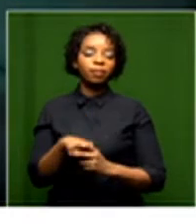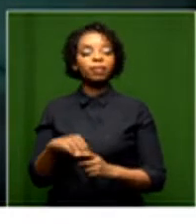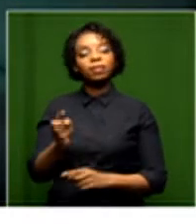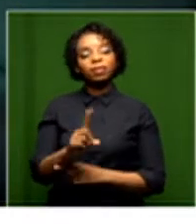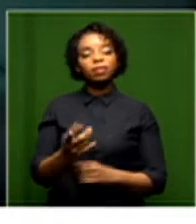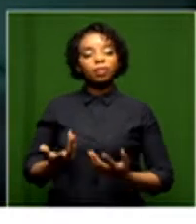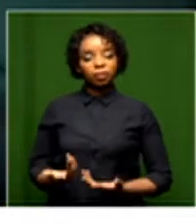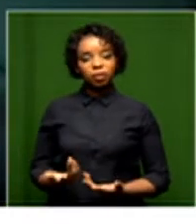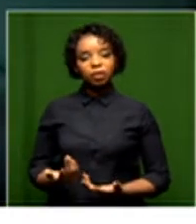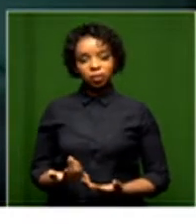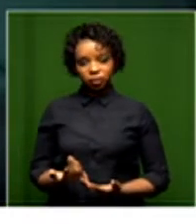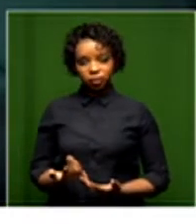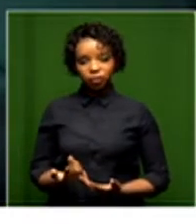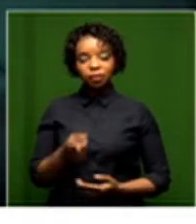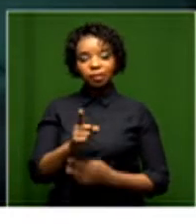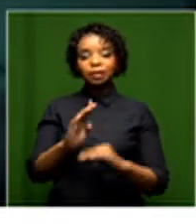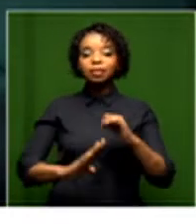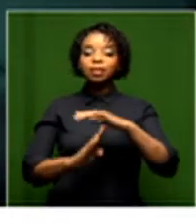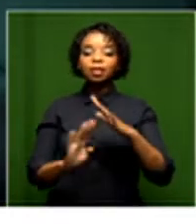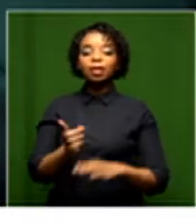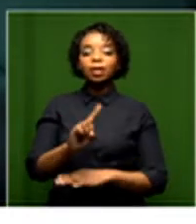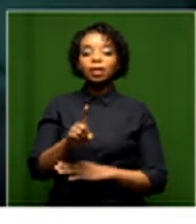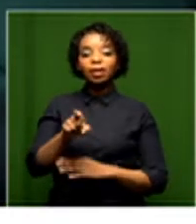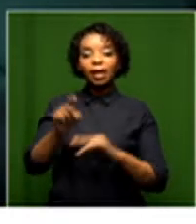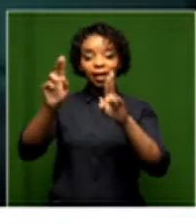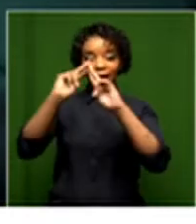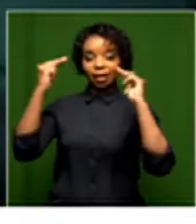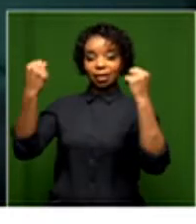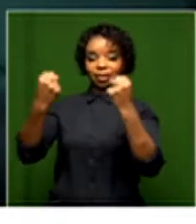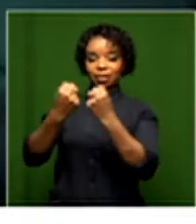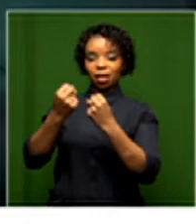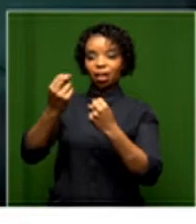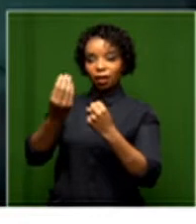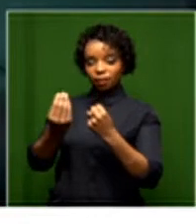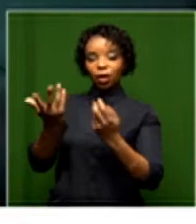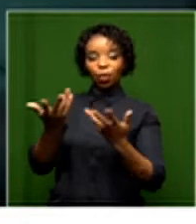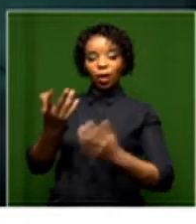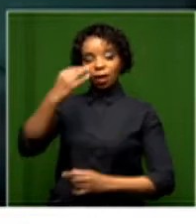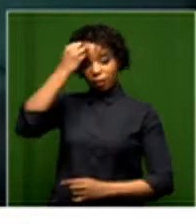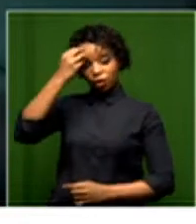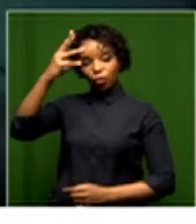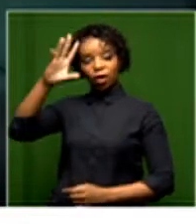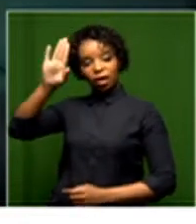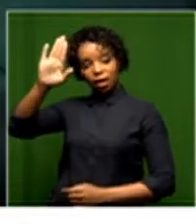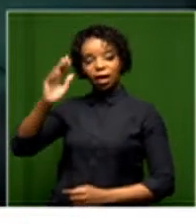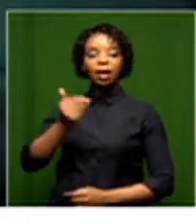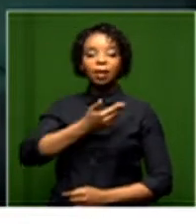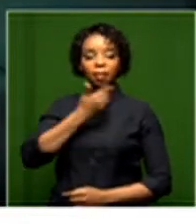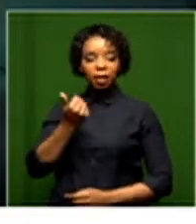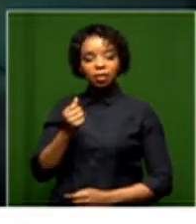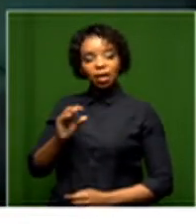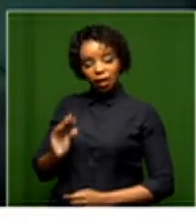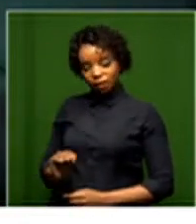most well-known. National Botanical Gardens here in Victoria, Walter Sisulu up in